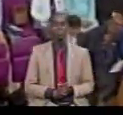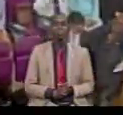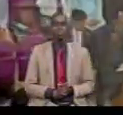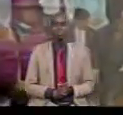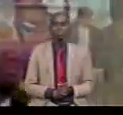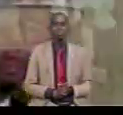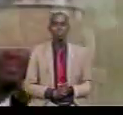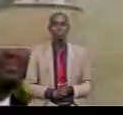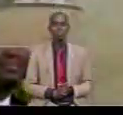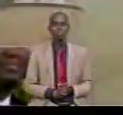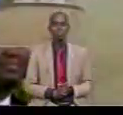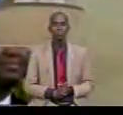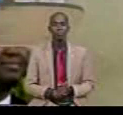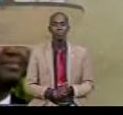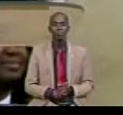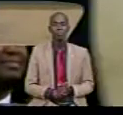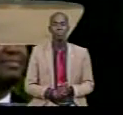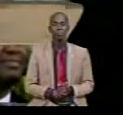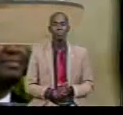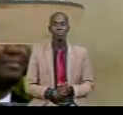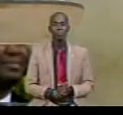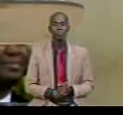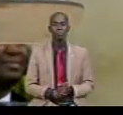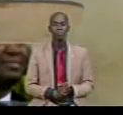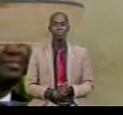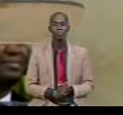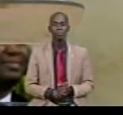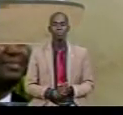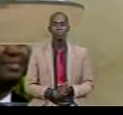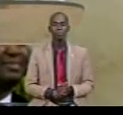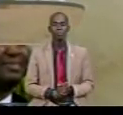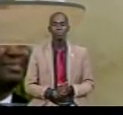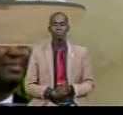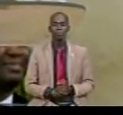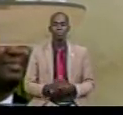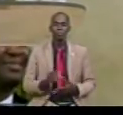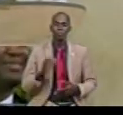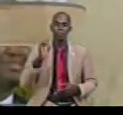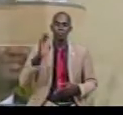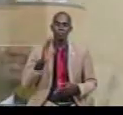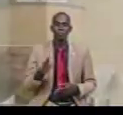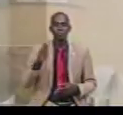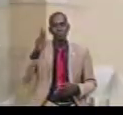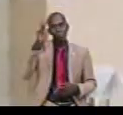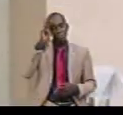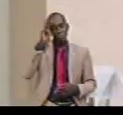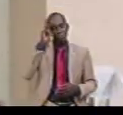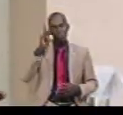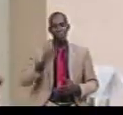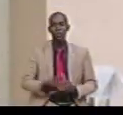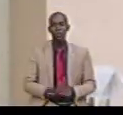Our dear Father in the Lord, Pastor Dr. W.F. Kumuyi.